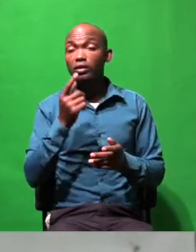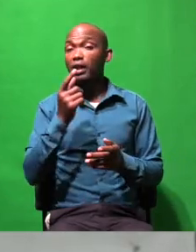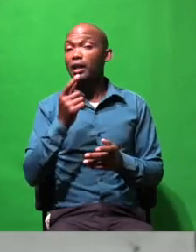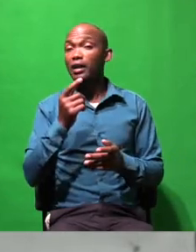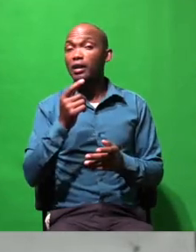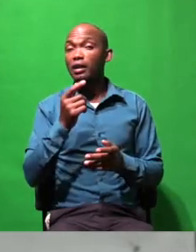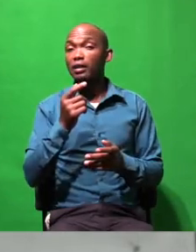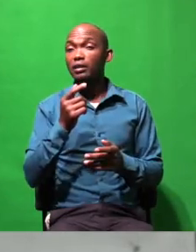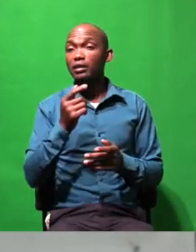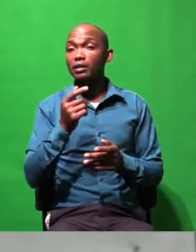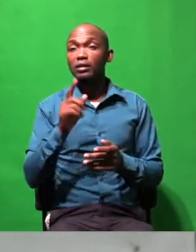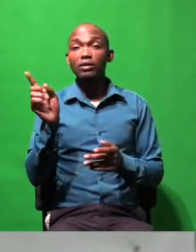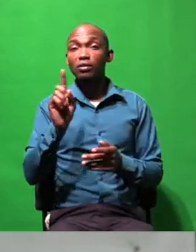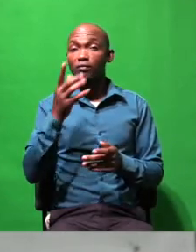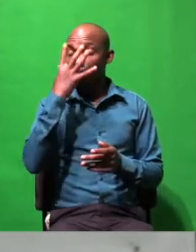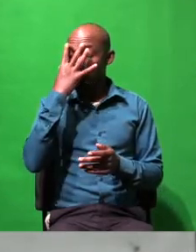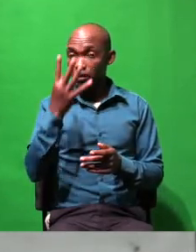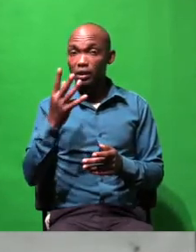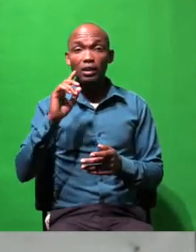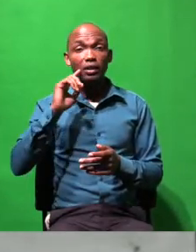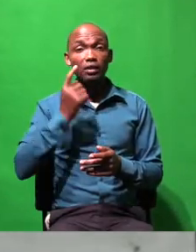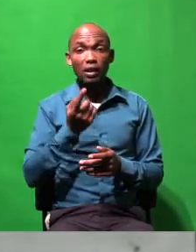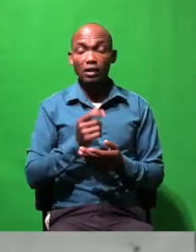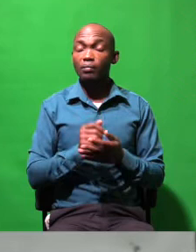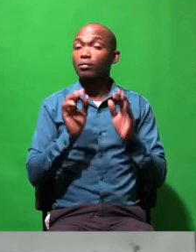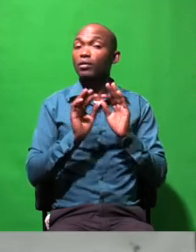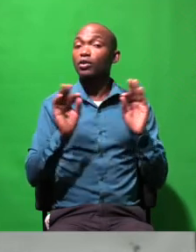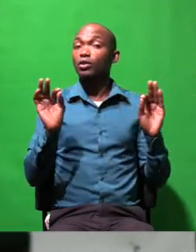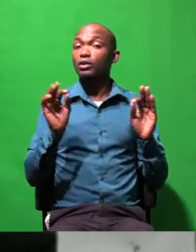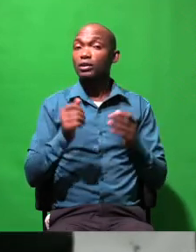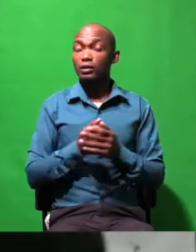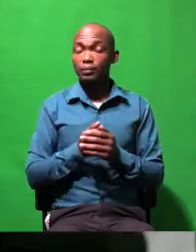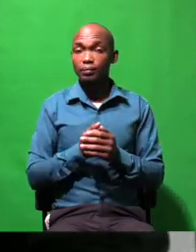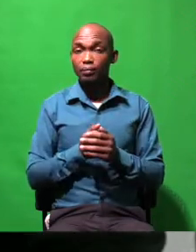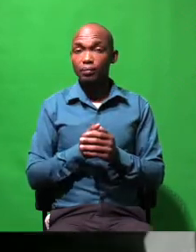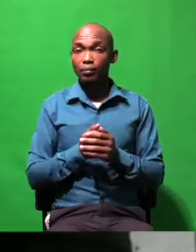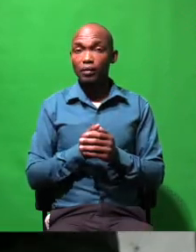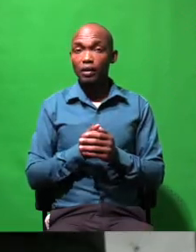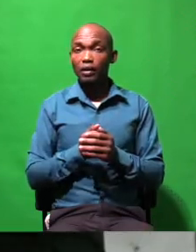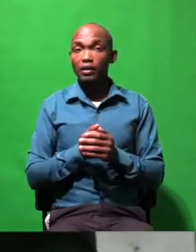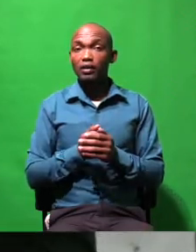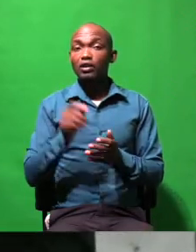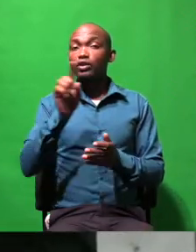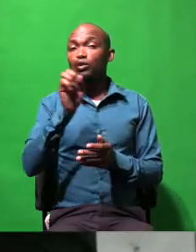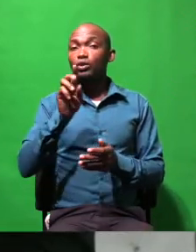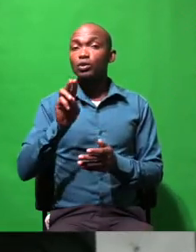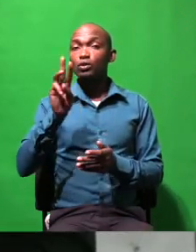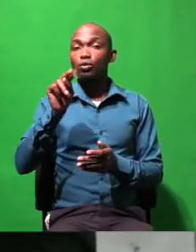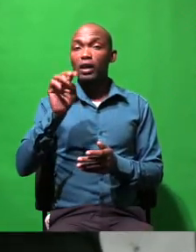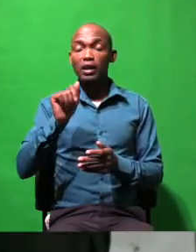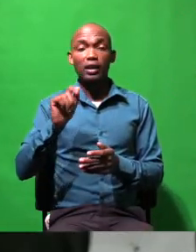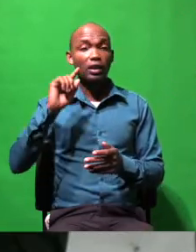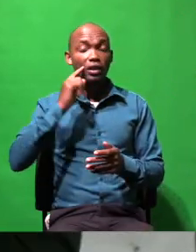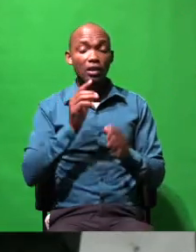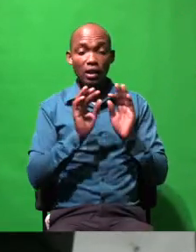Yes, don't feel shy. Okay, good. Zuena, she tried best. Clap one for